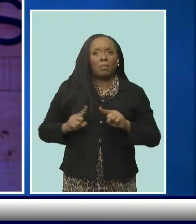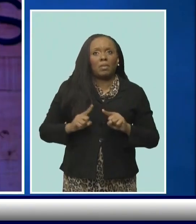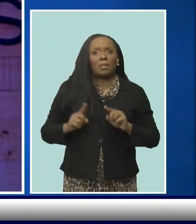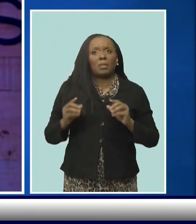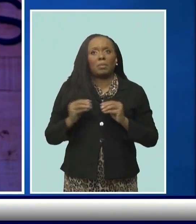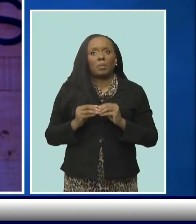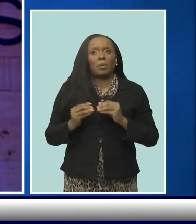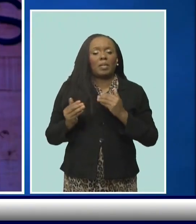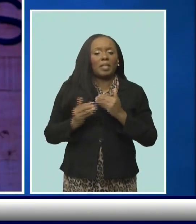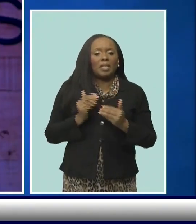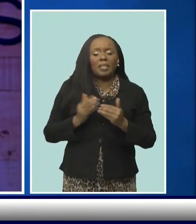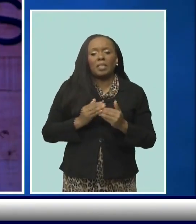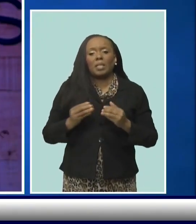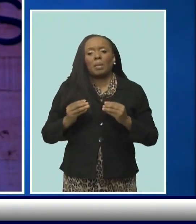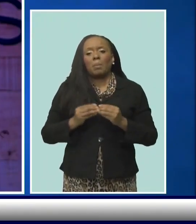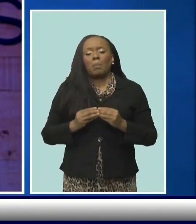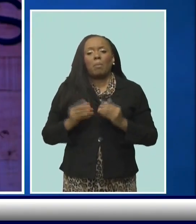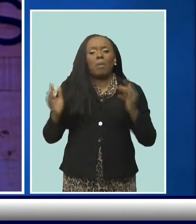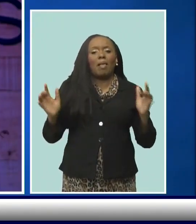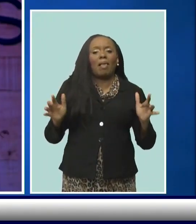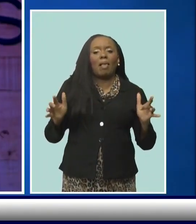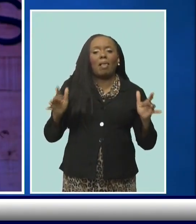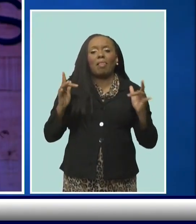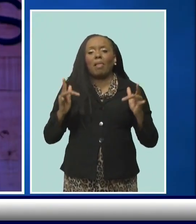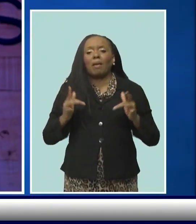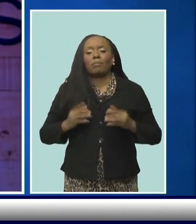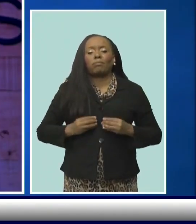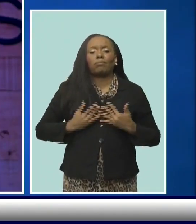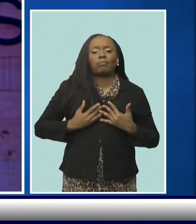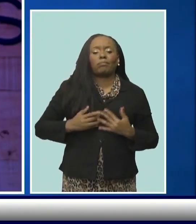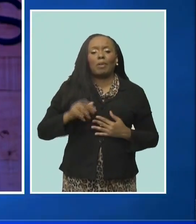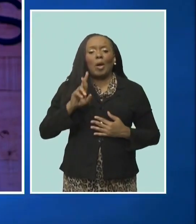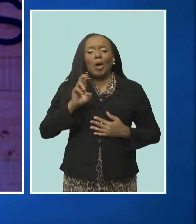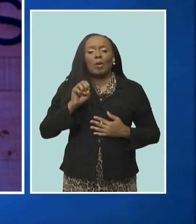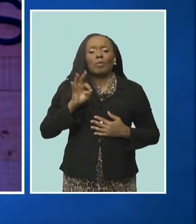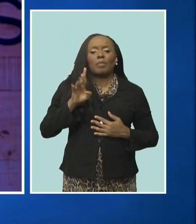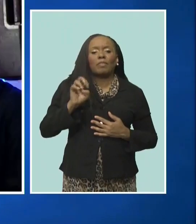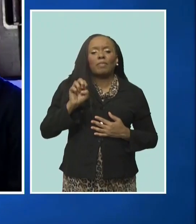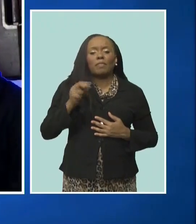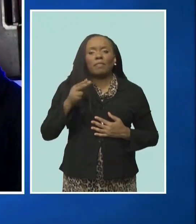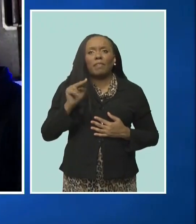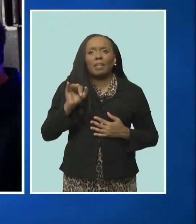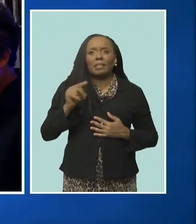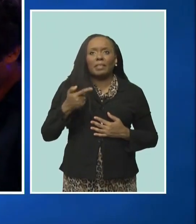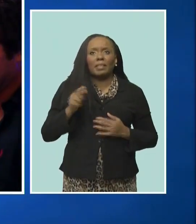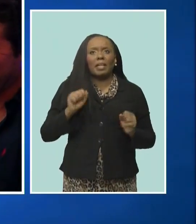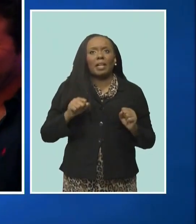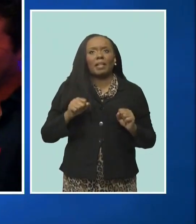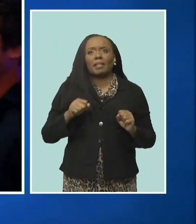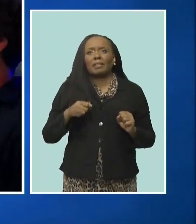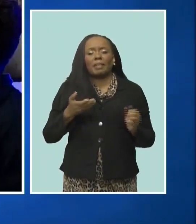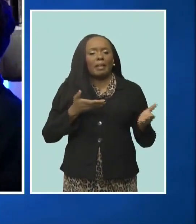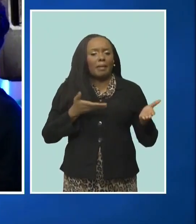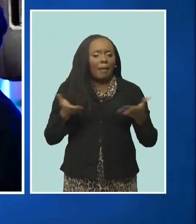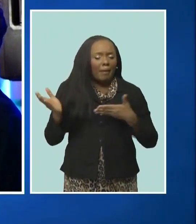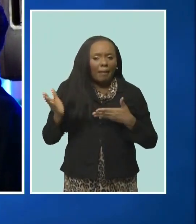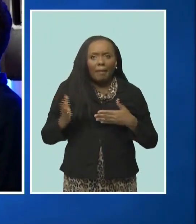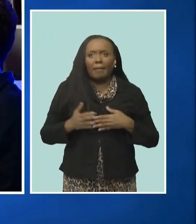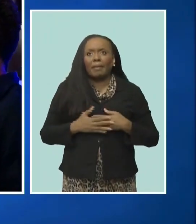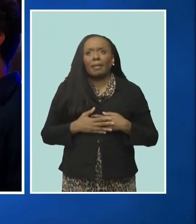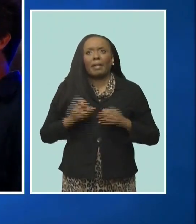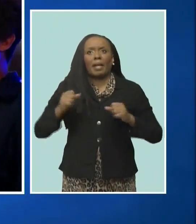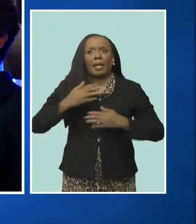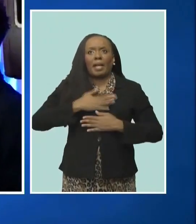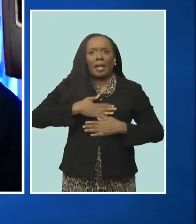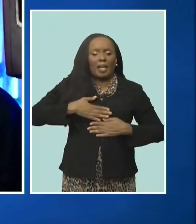easy, refreshing, lighter, more convenient, more portable, so that you can enjoy it at any point, like